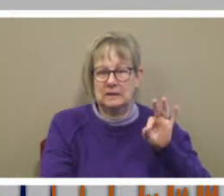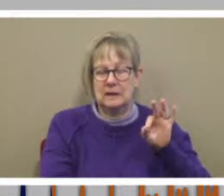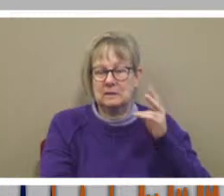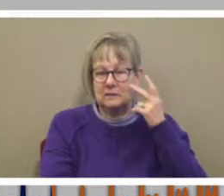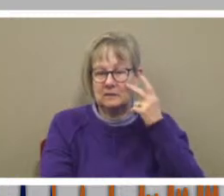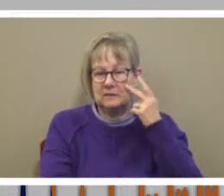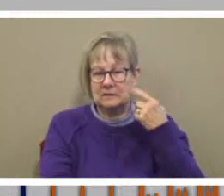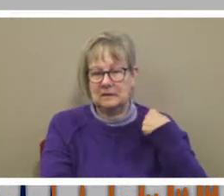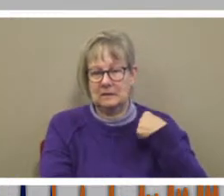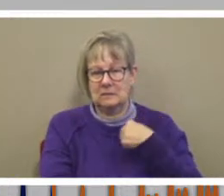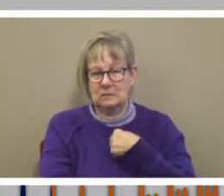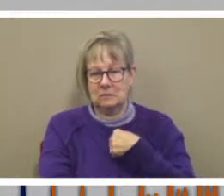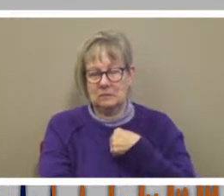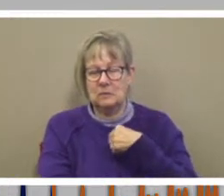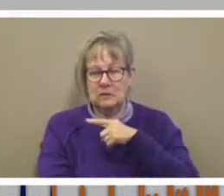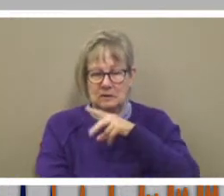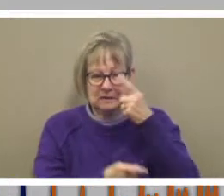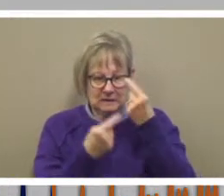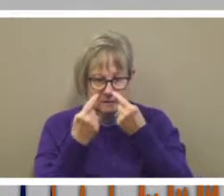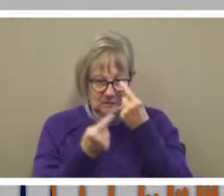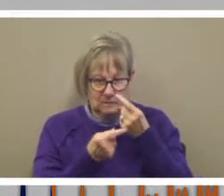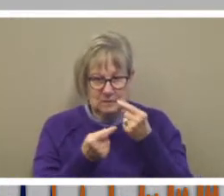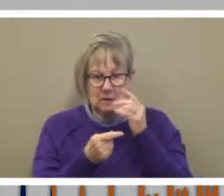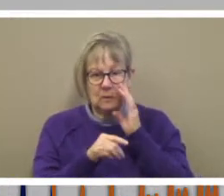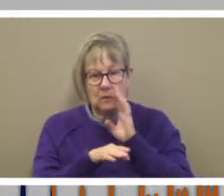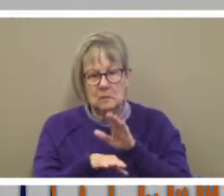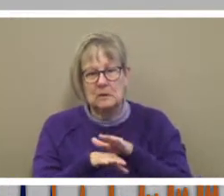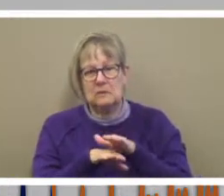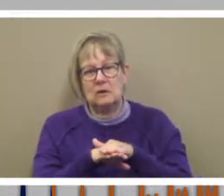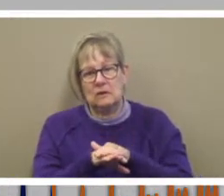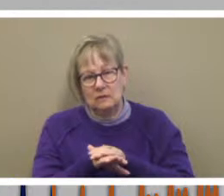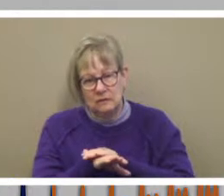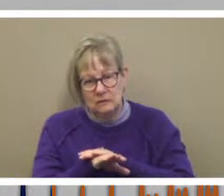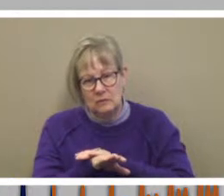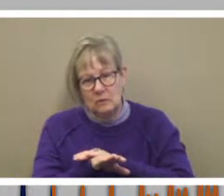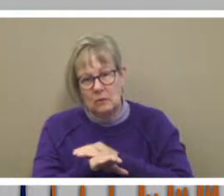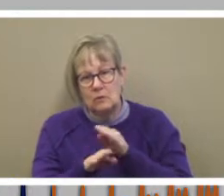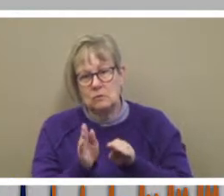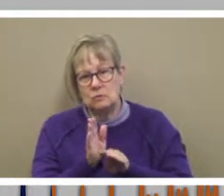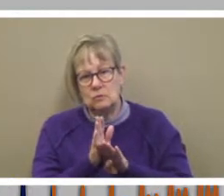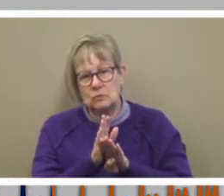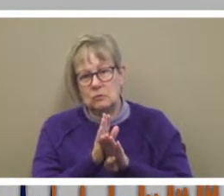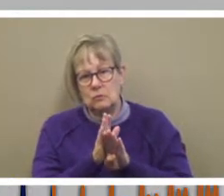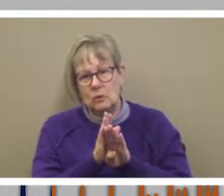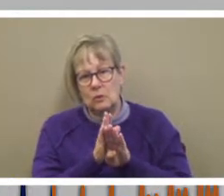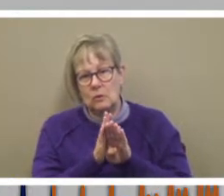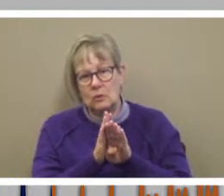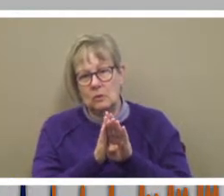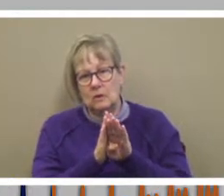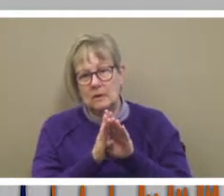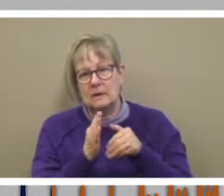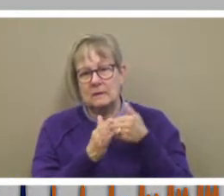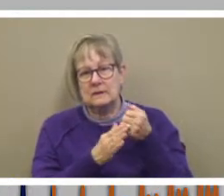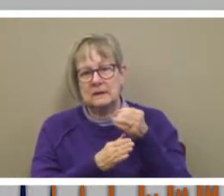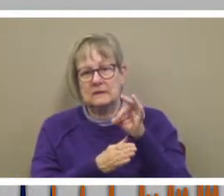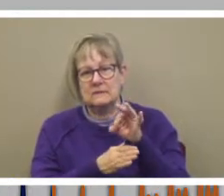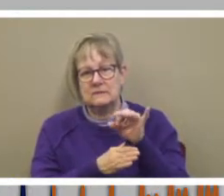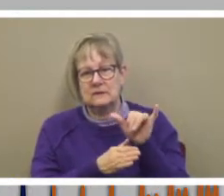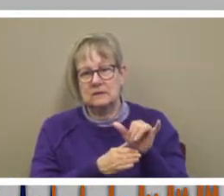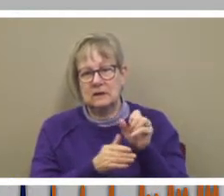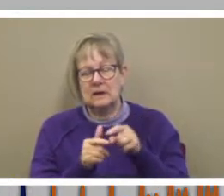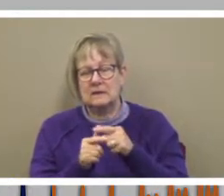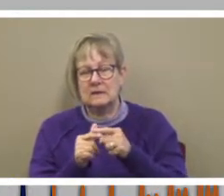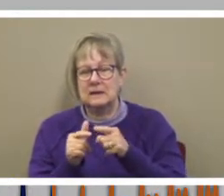we are taking into account that there's going to be very slow to moderate growth coming up in the next fiscal year, and then we start to see just our normal